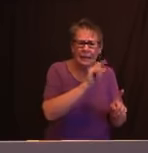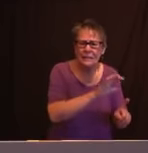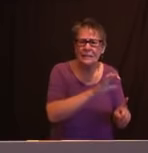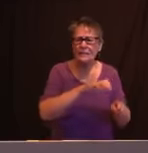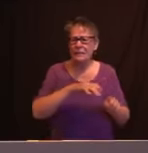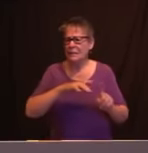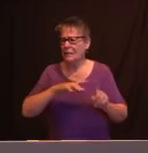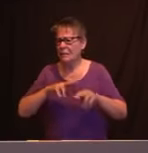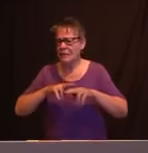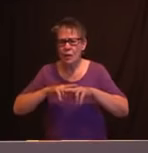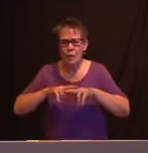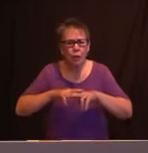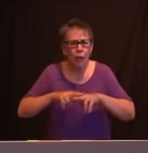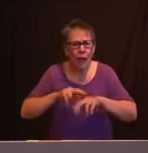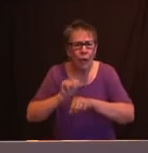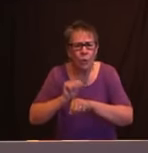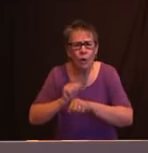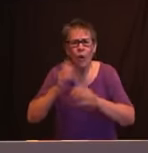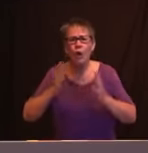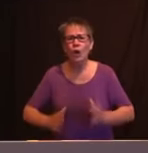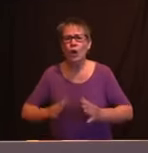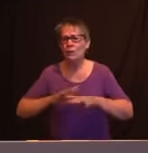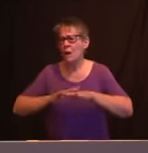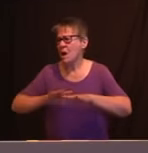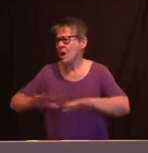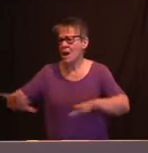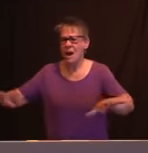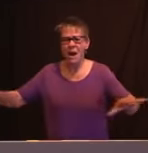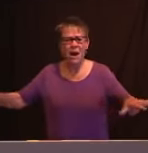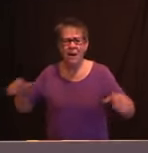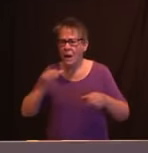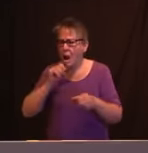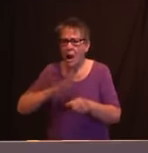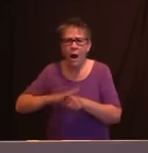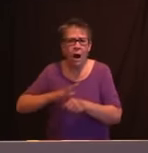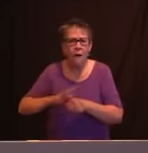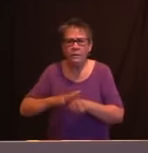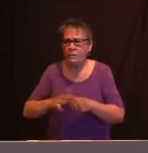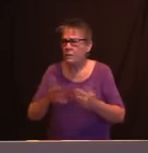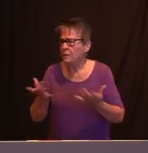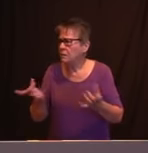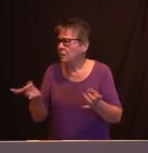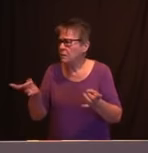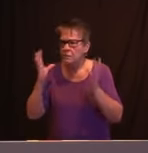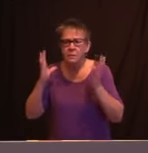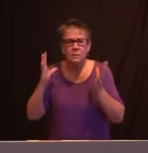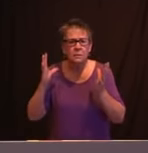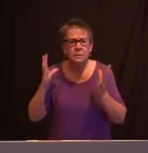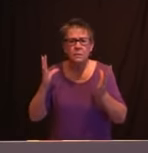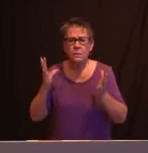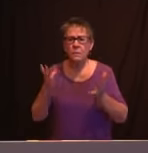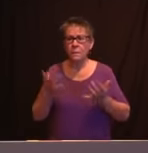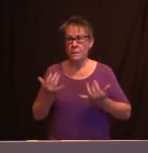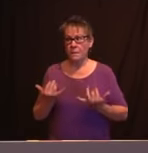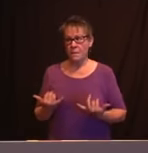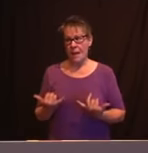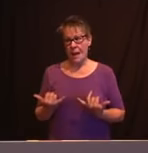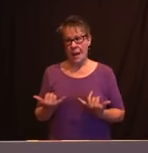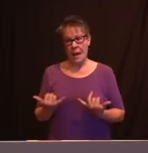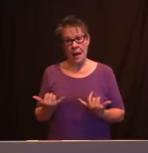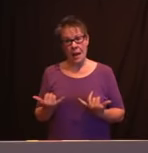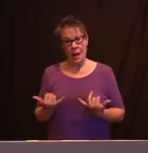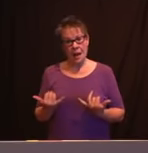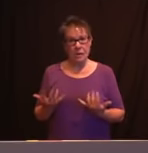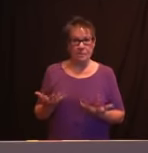train operators. As we sit here today as a nation and as a state, we have come, I don't think per capita any